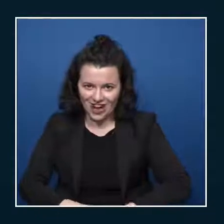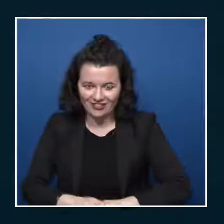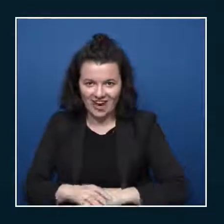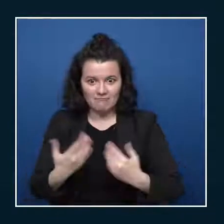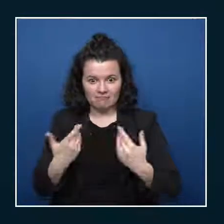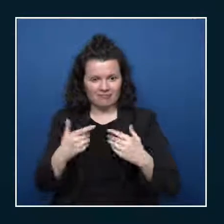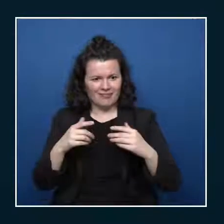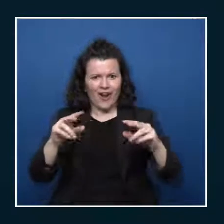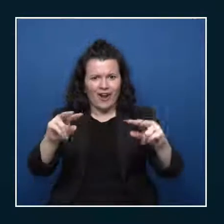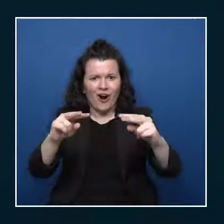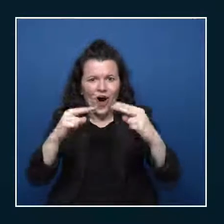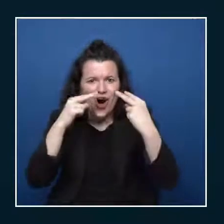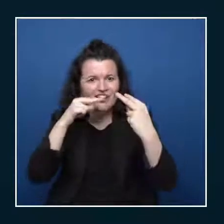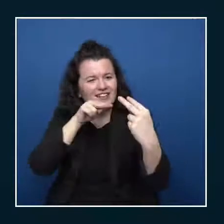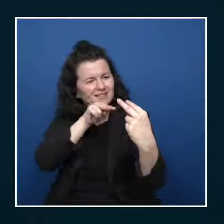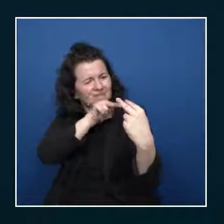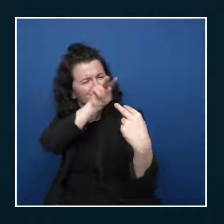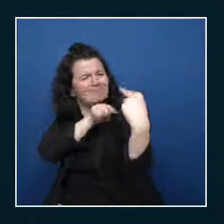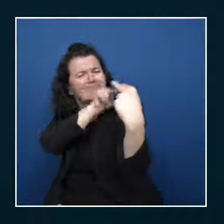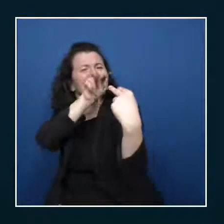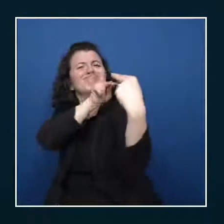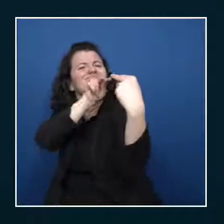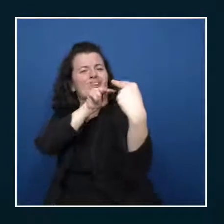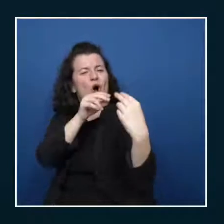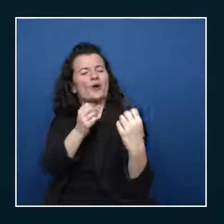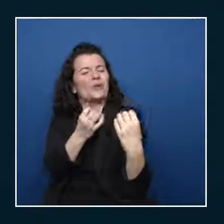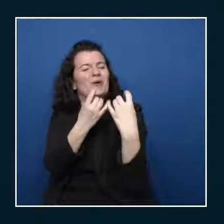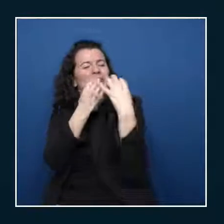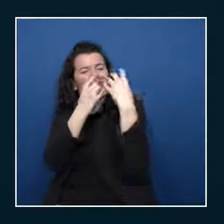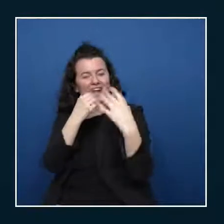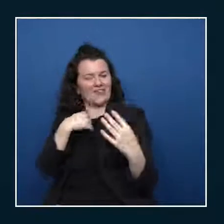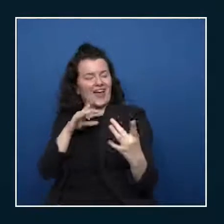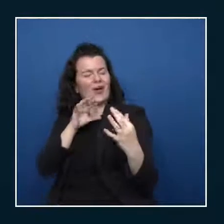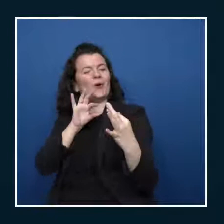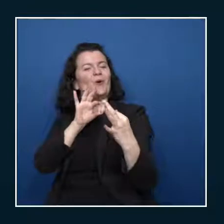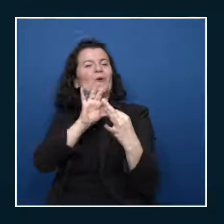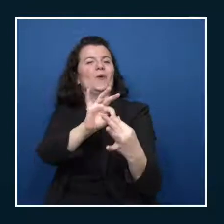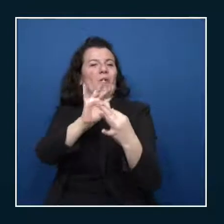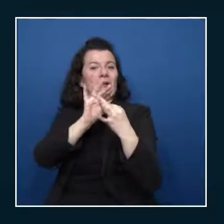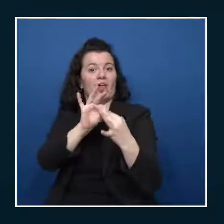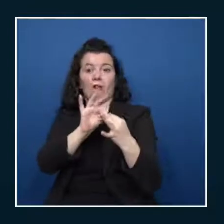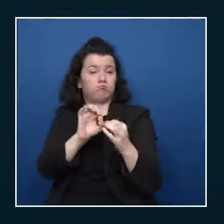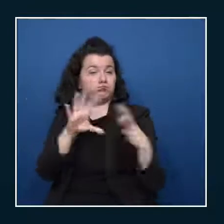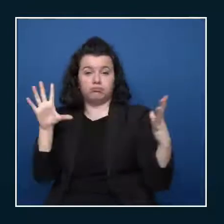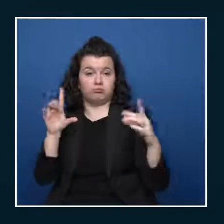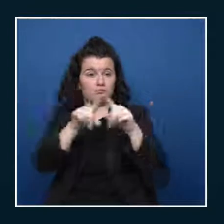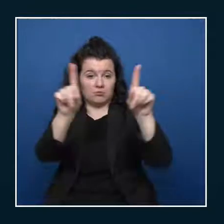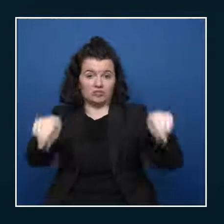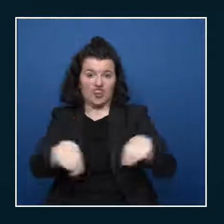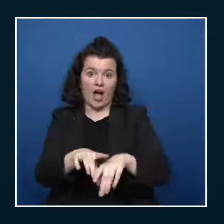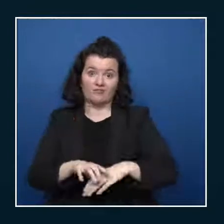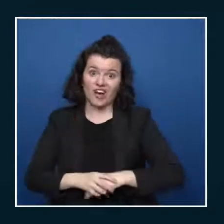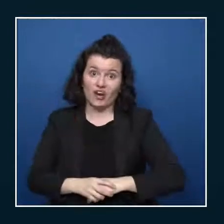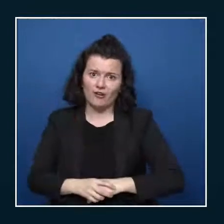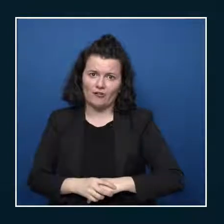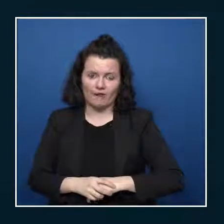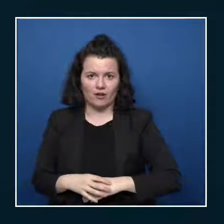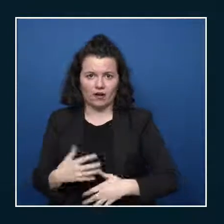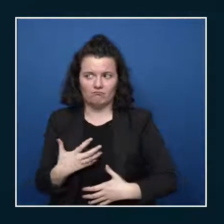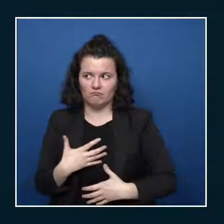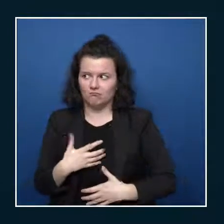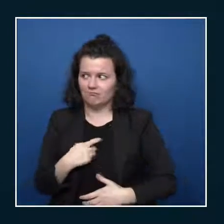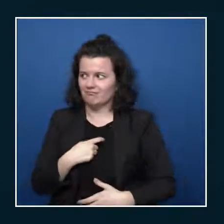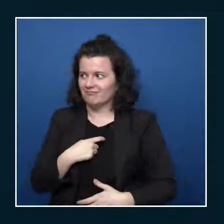audience that you're used to in the live event. So I can totally understand that that changes a bit of the